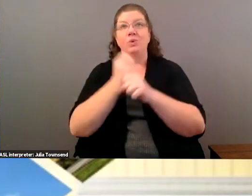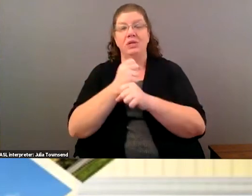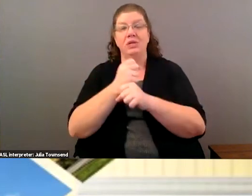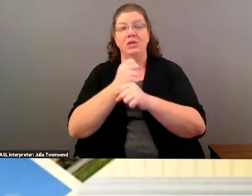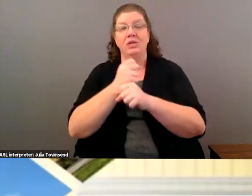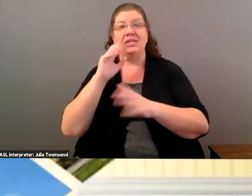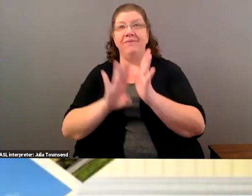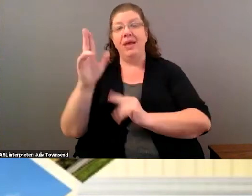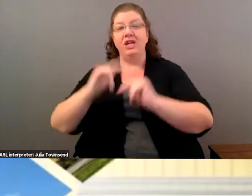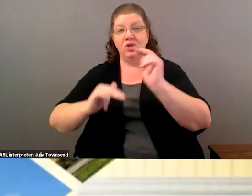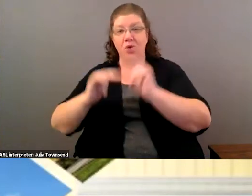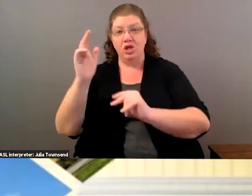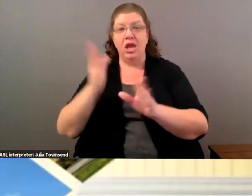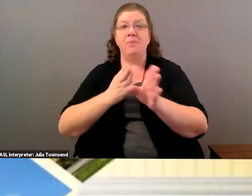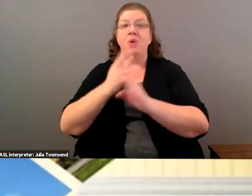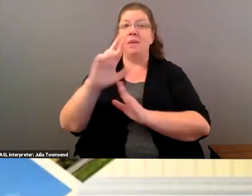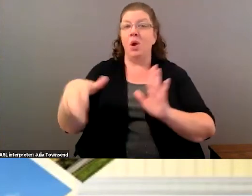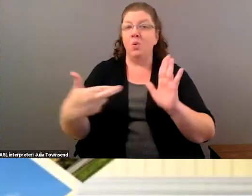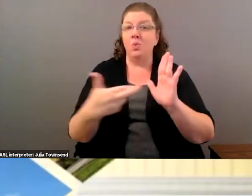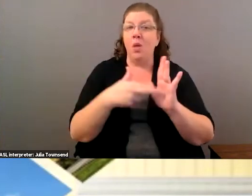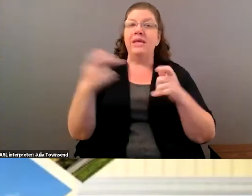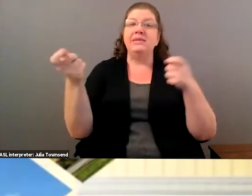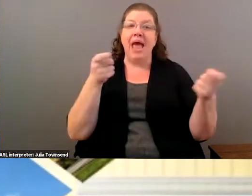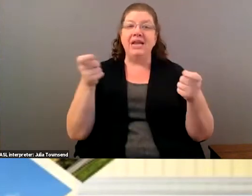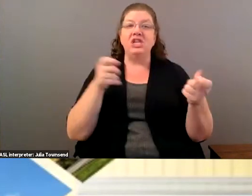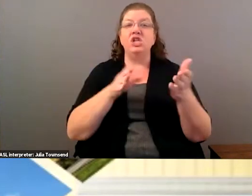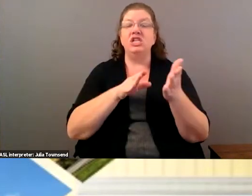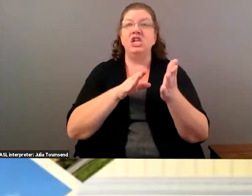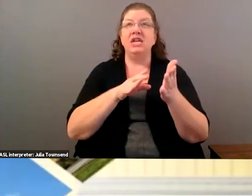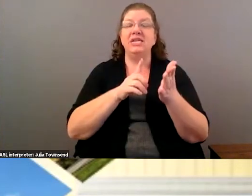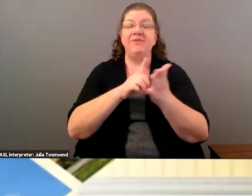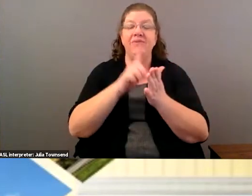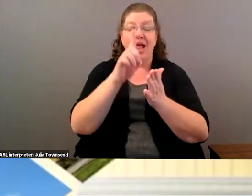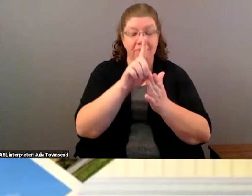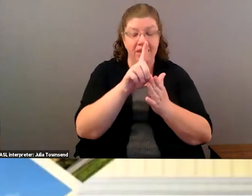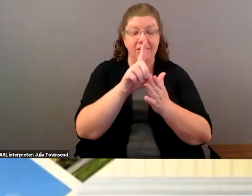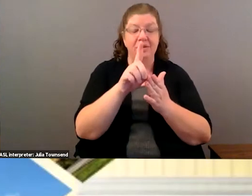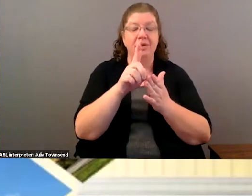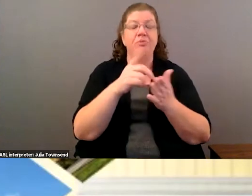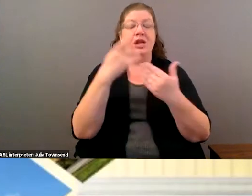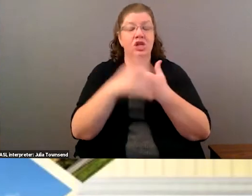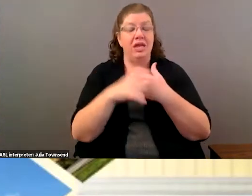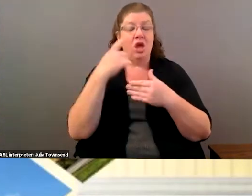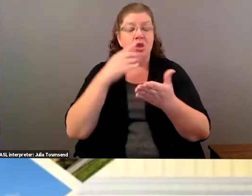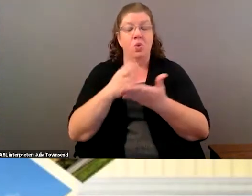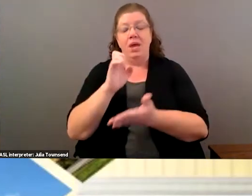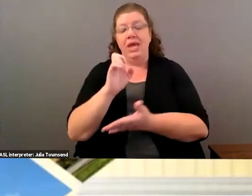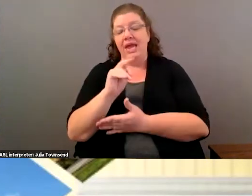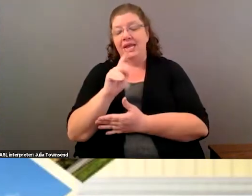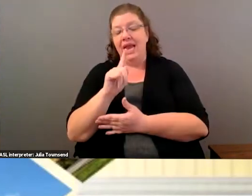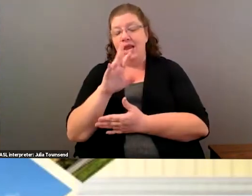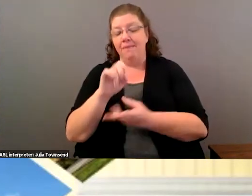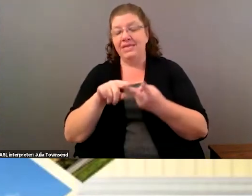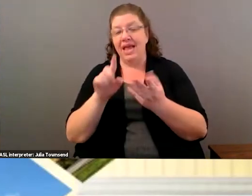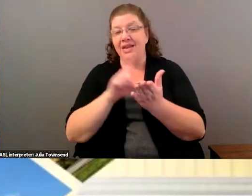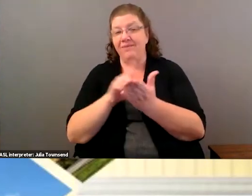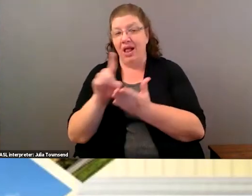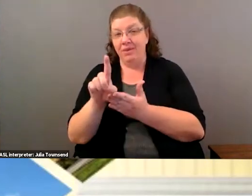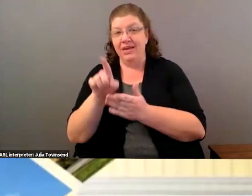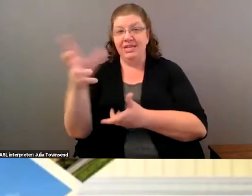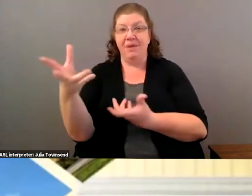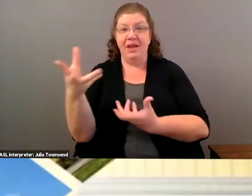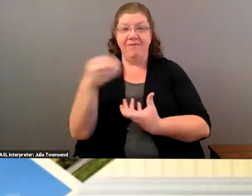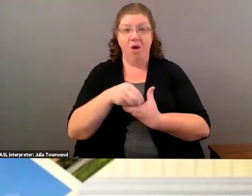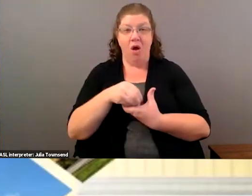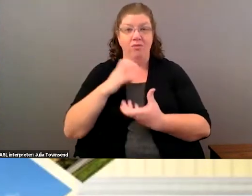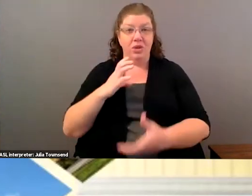His primary role is managing development projects and acquisitions through entitlements and development. He has been involved with